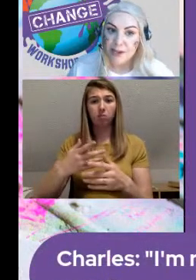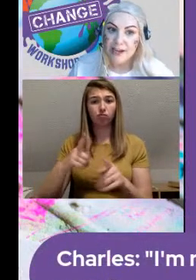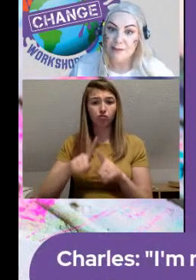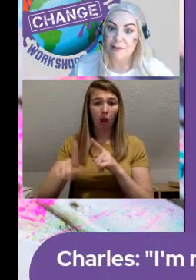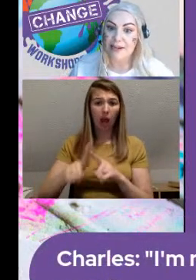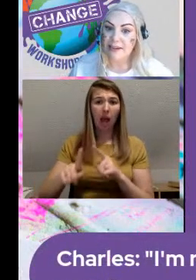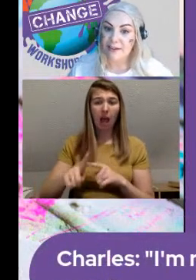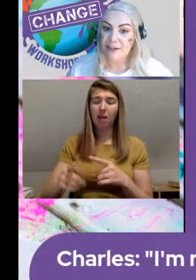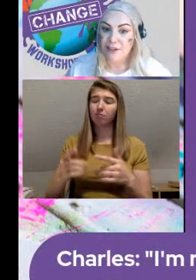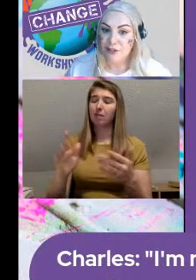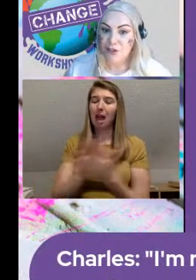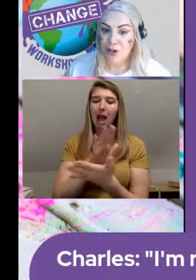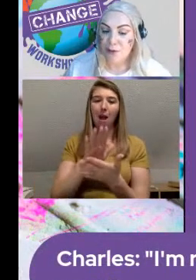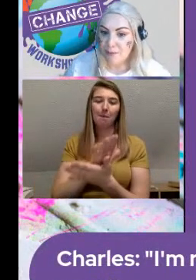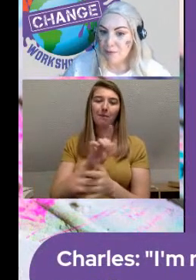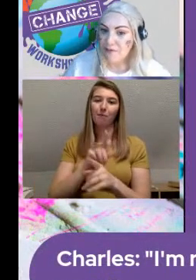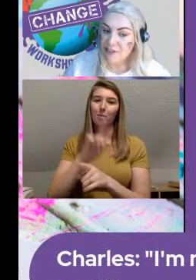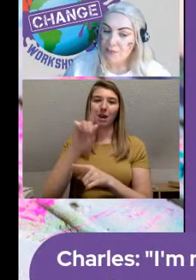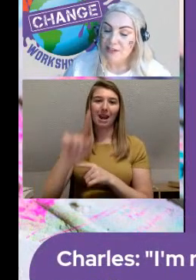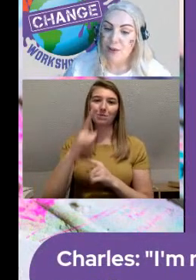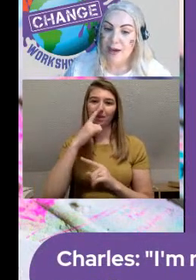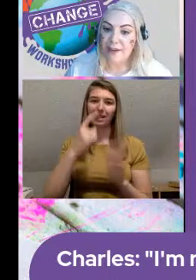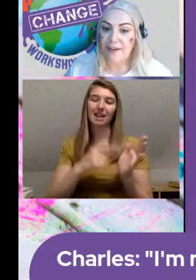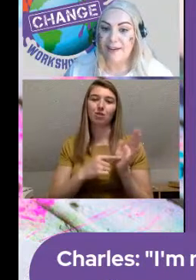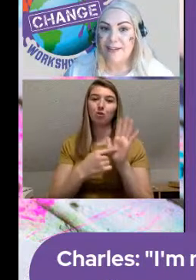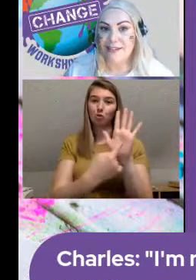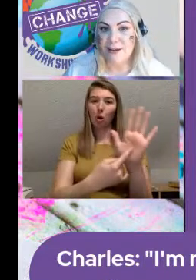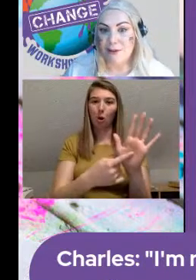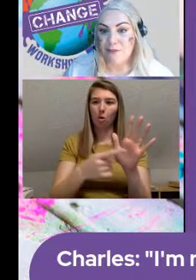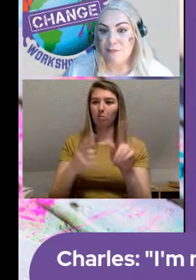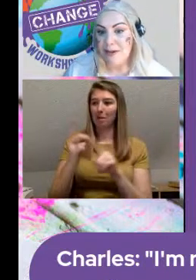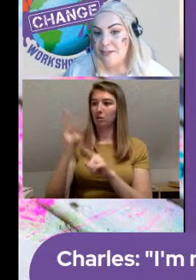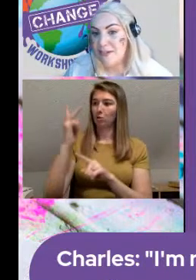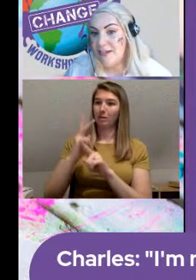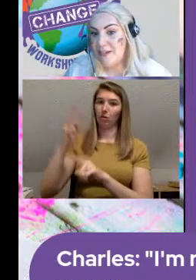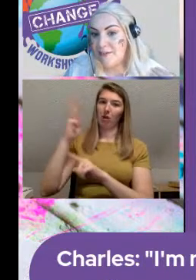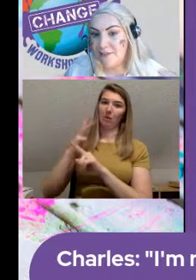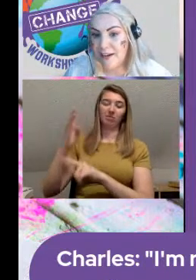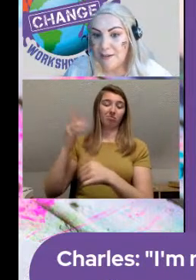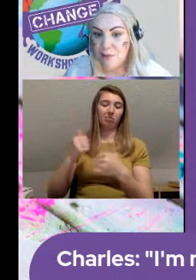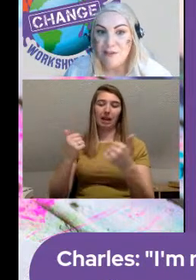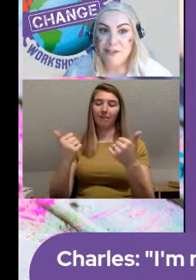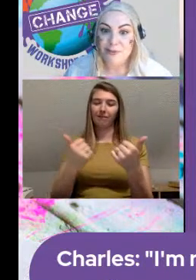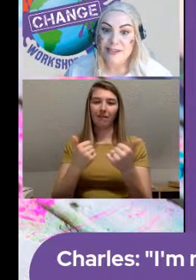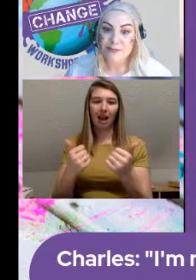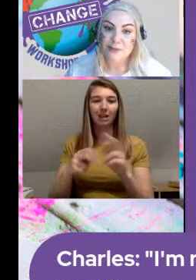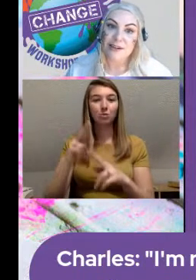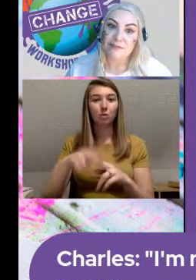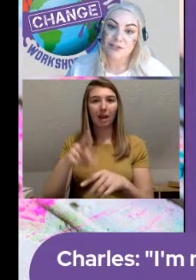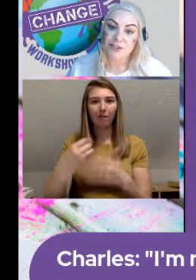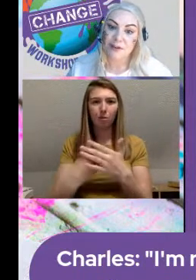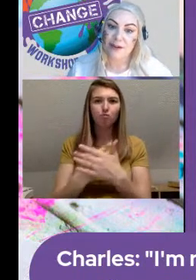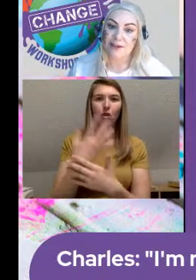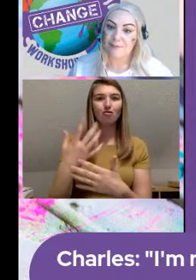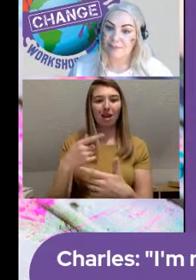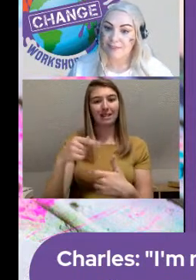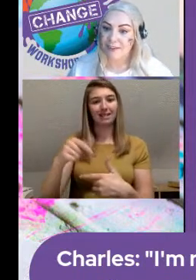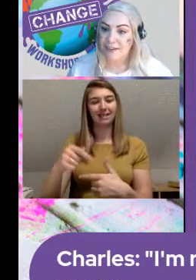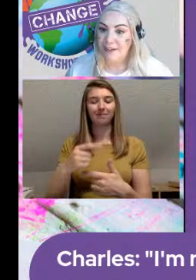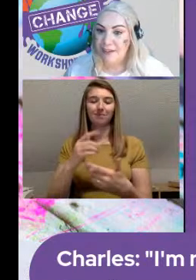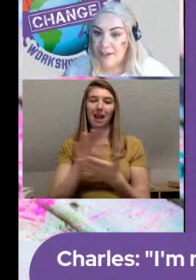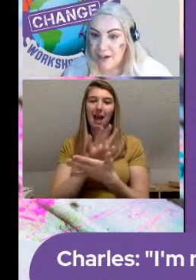will quite happily show the previous week's work. So if you've made any progress with this, we'd love to show